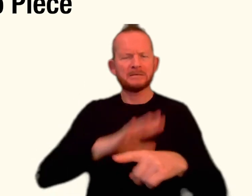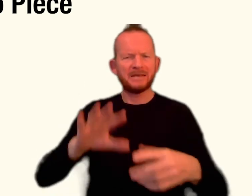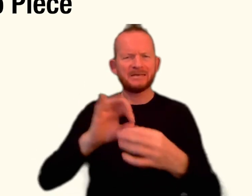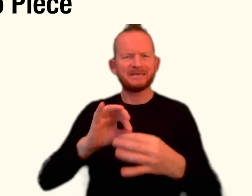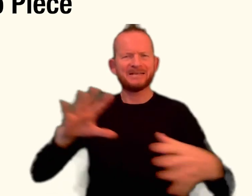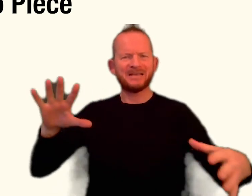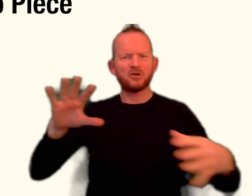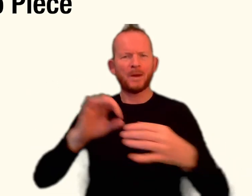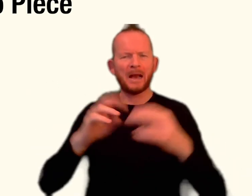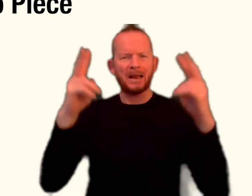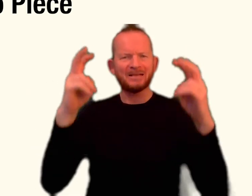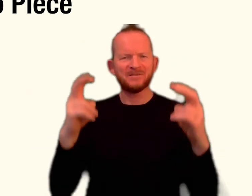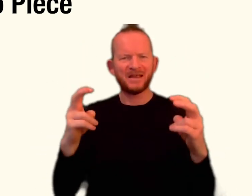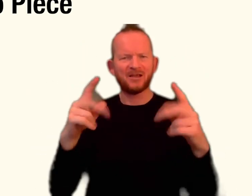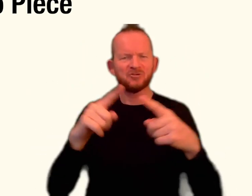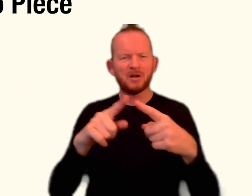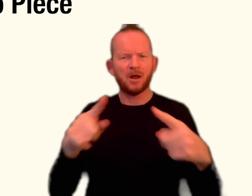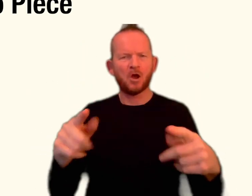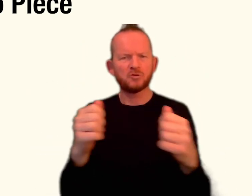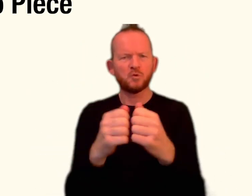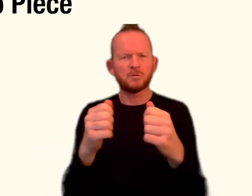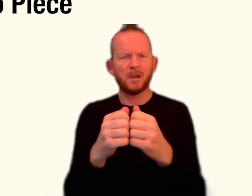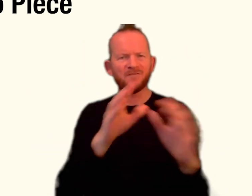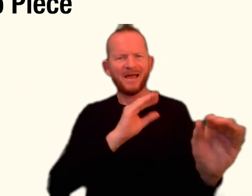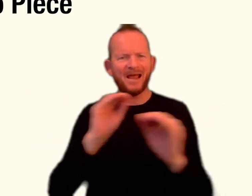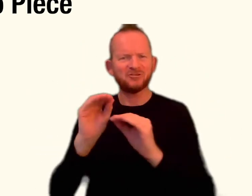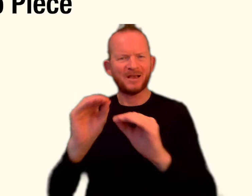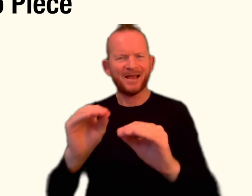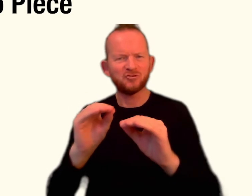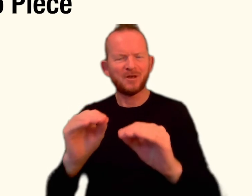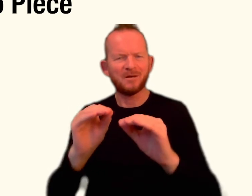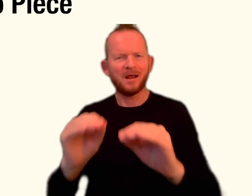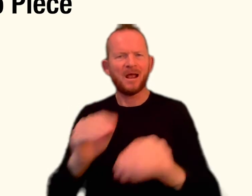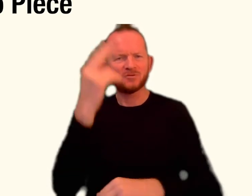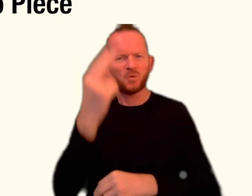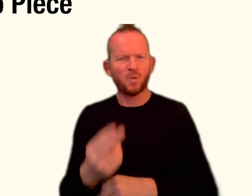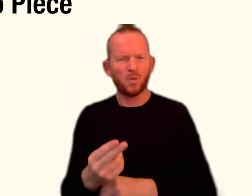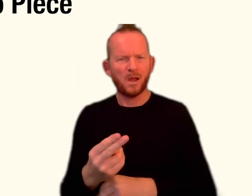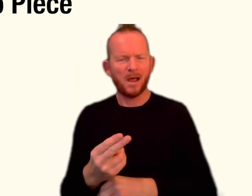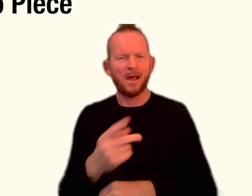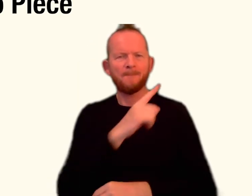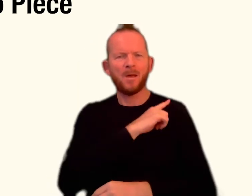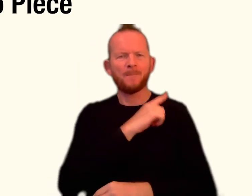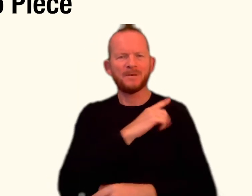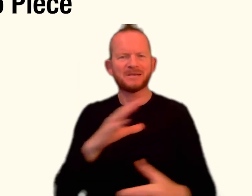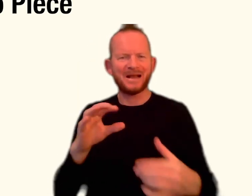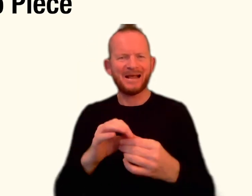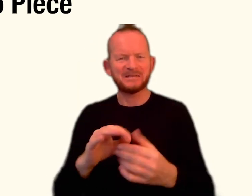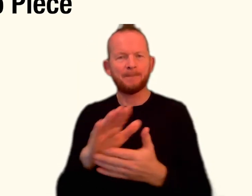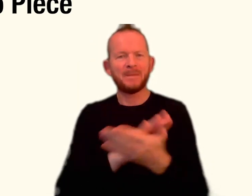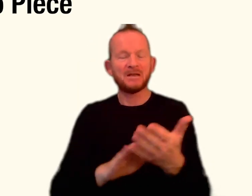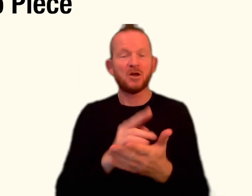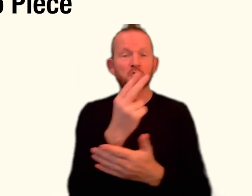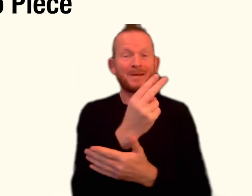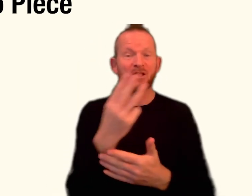of handicapped children as unsuitable for education at school and for the purpose connected therewith, meaning from the 23rd of